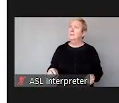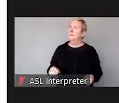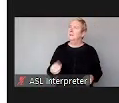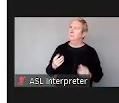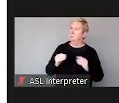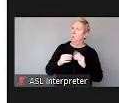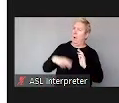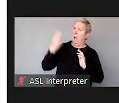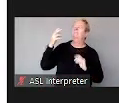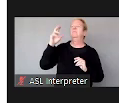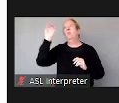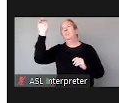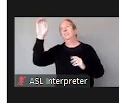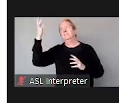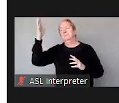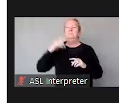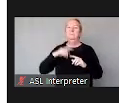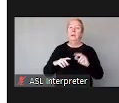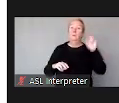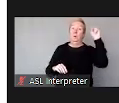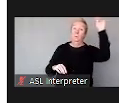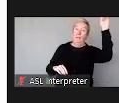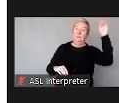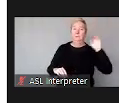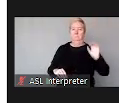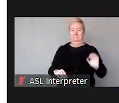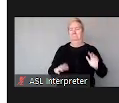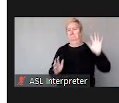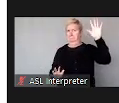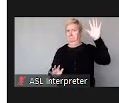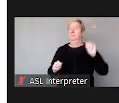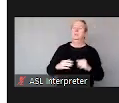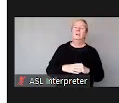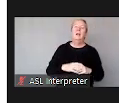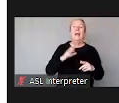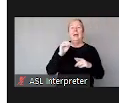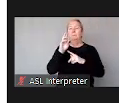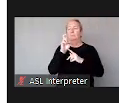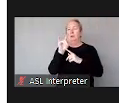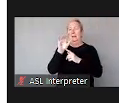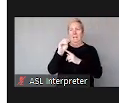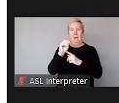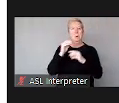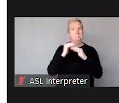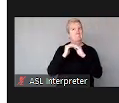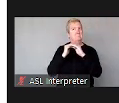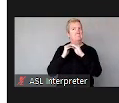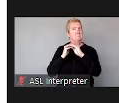but and then even Bernalillo these days. But we're pretty much at a plateau. Next slide, please.